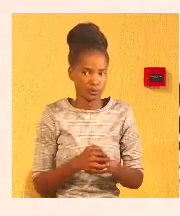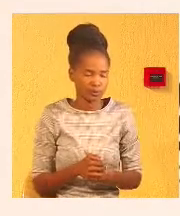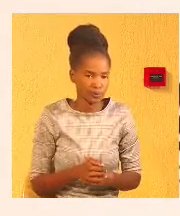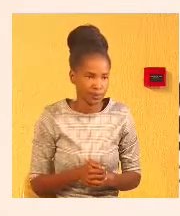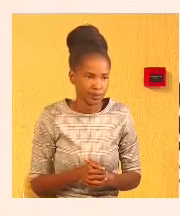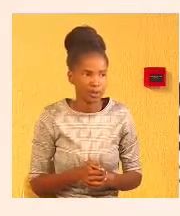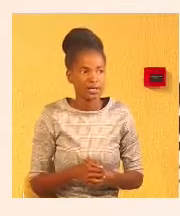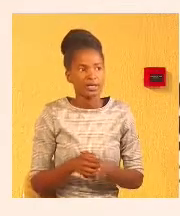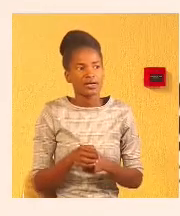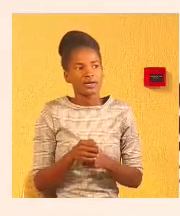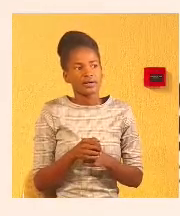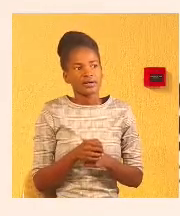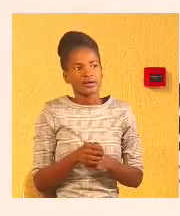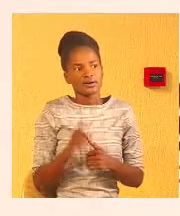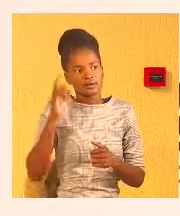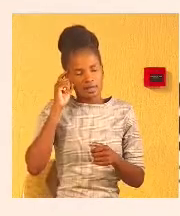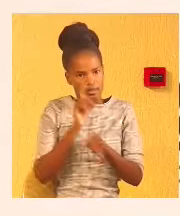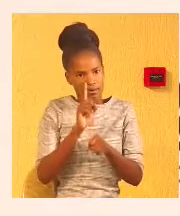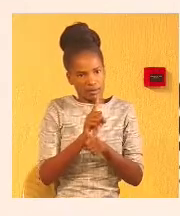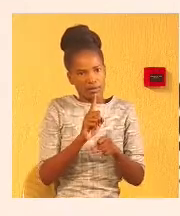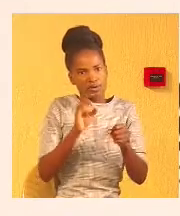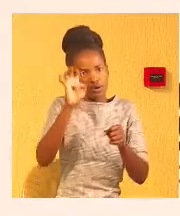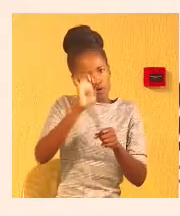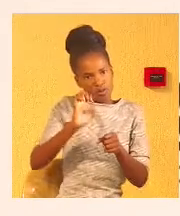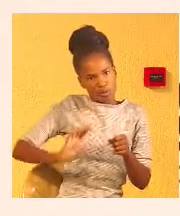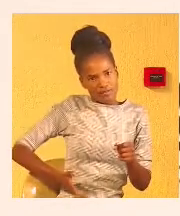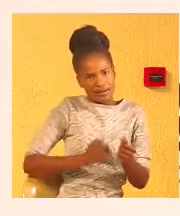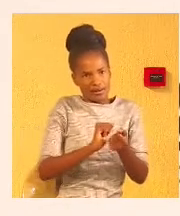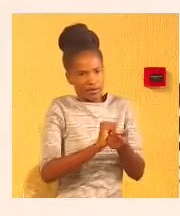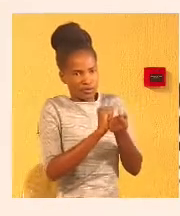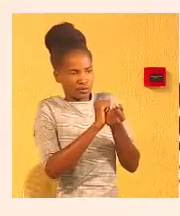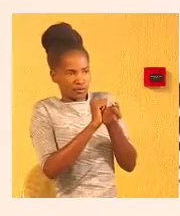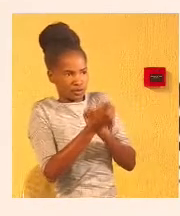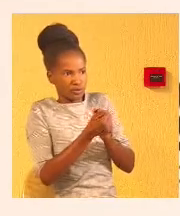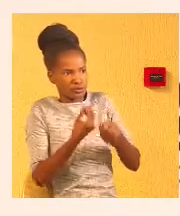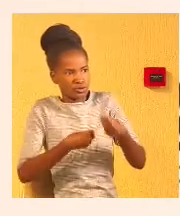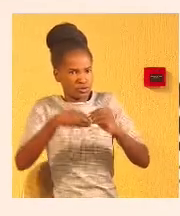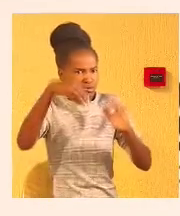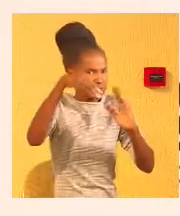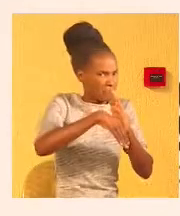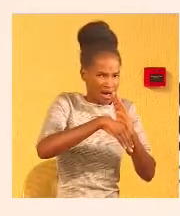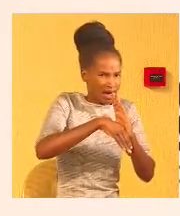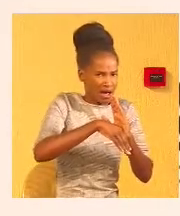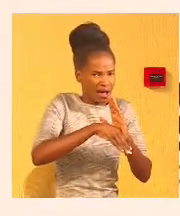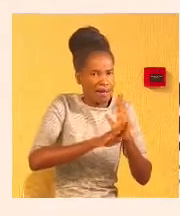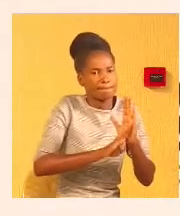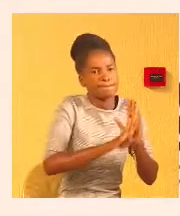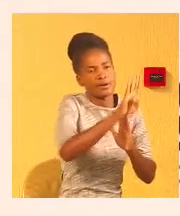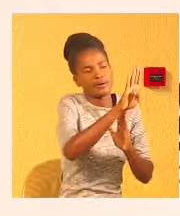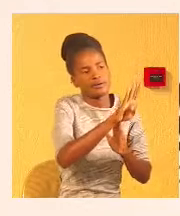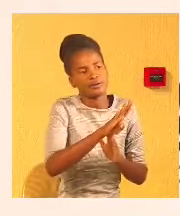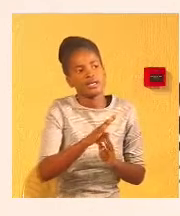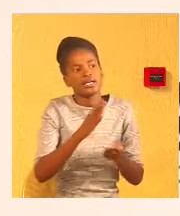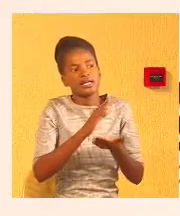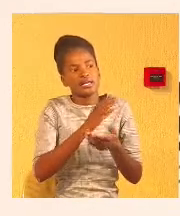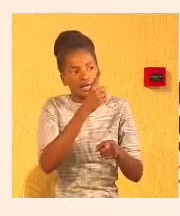to make sure that they restored the economy. And one of the things that they did is to heavily subsidize agriculture.